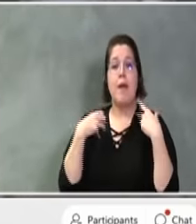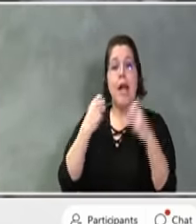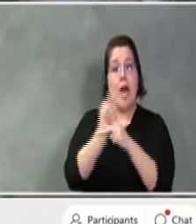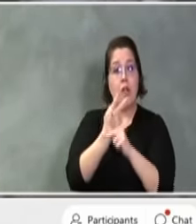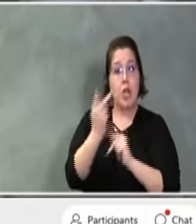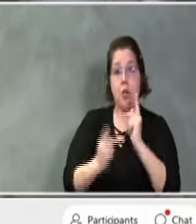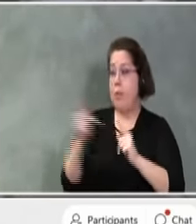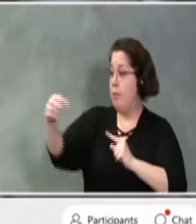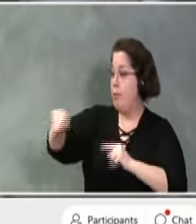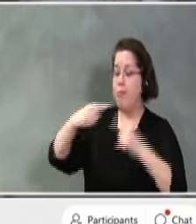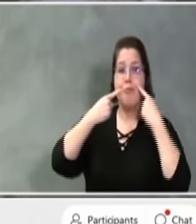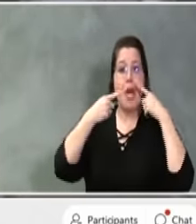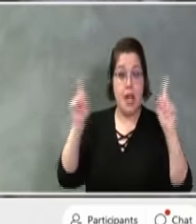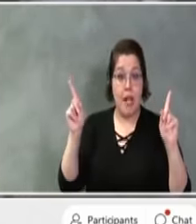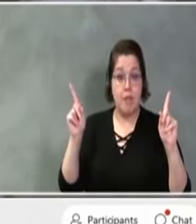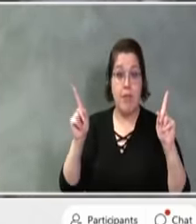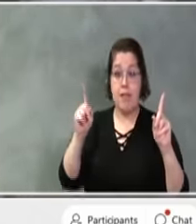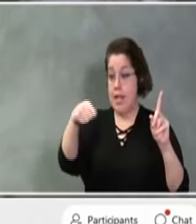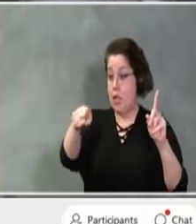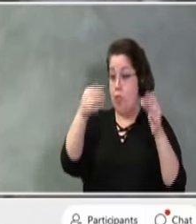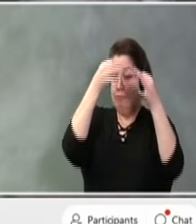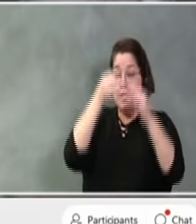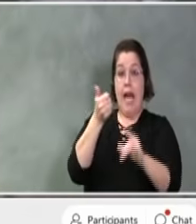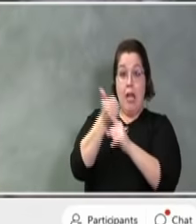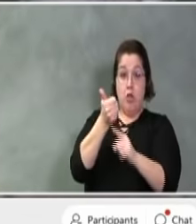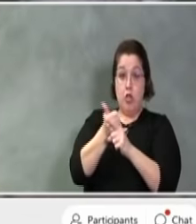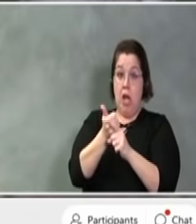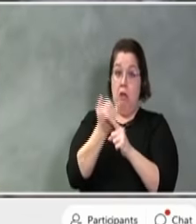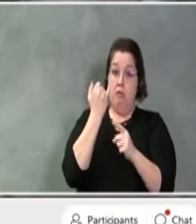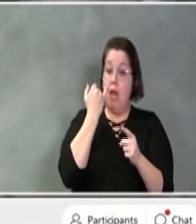you, and then you make the decision whether you're going to